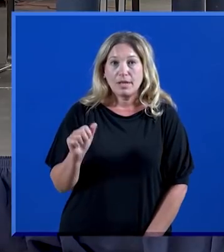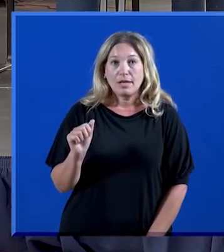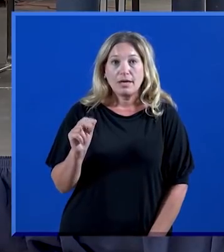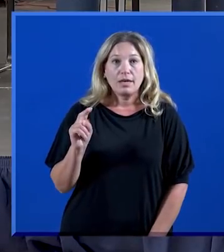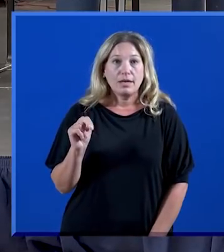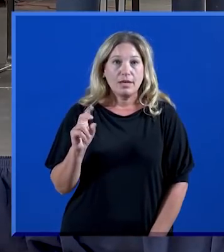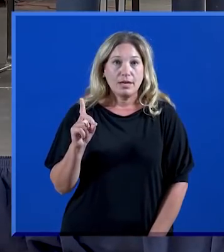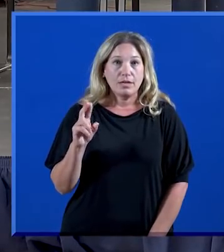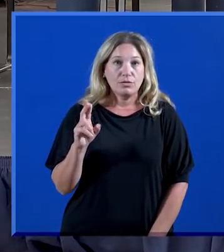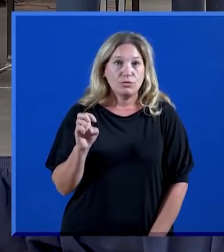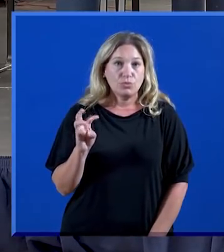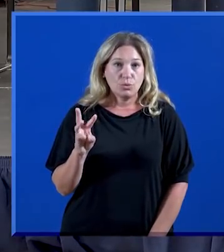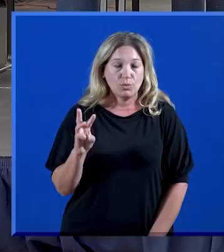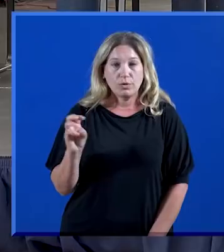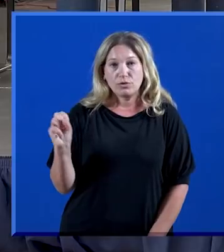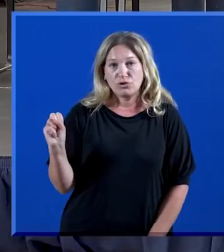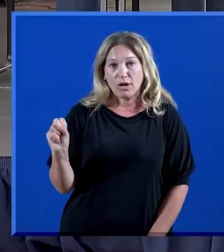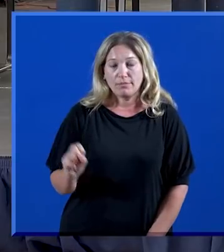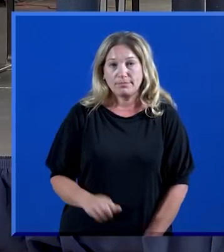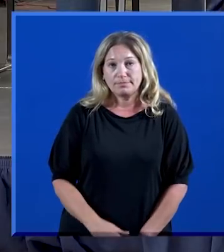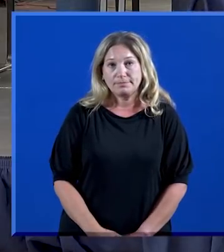Andrew Shaw.